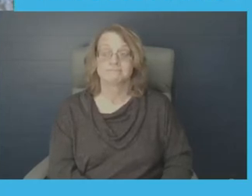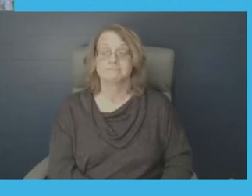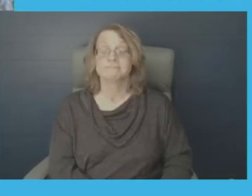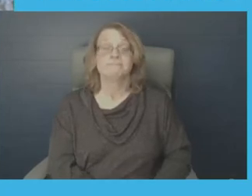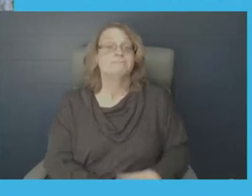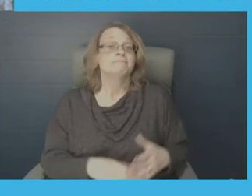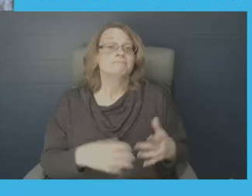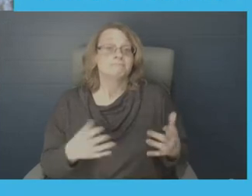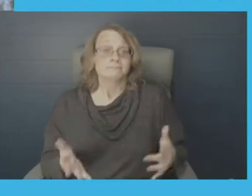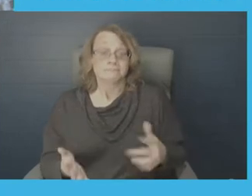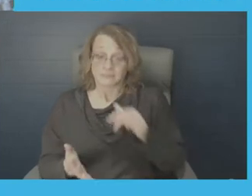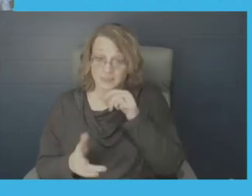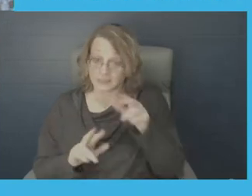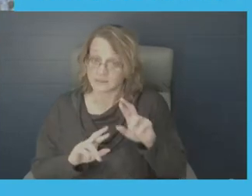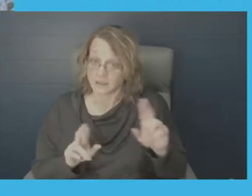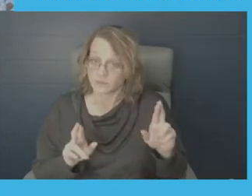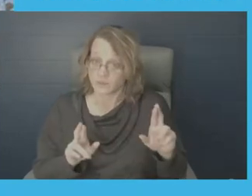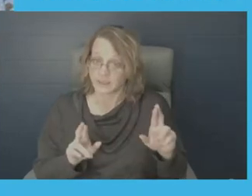But